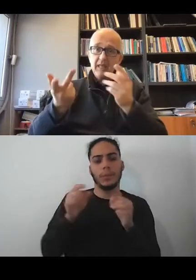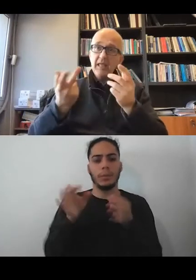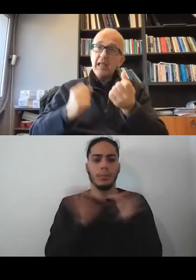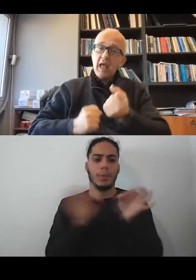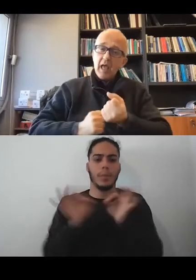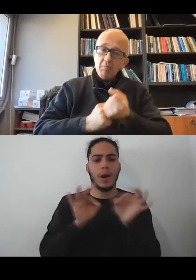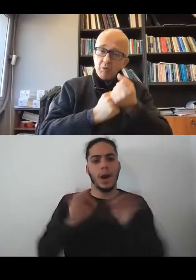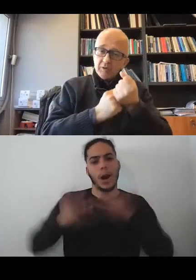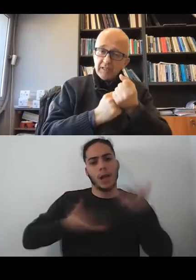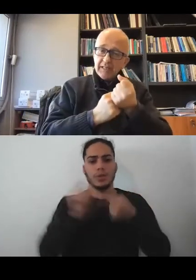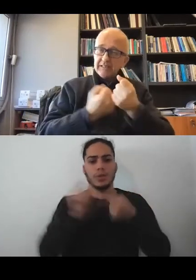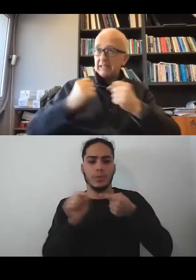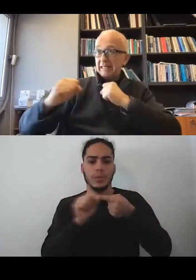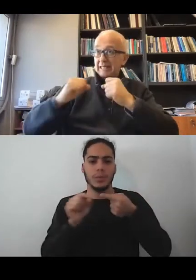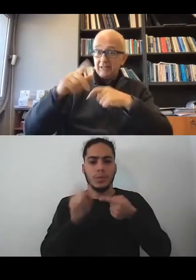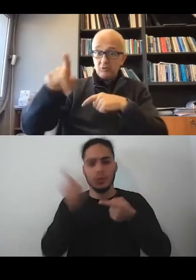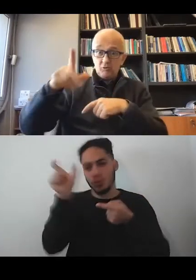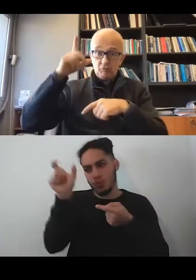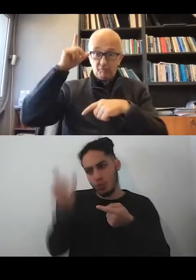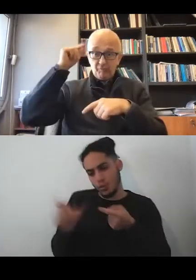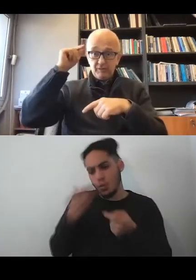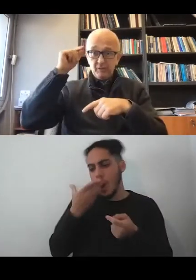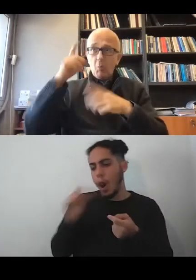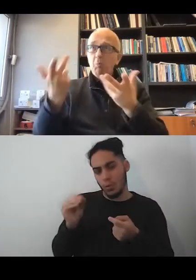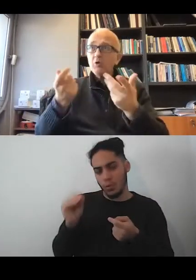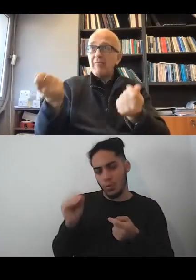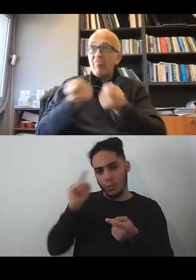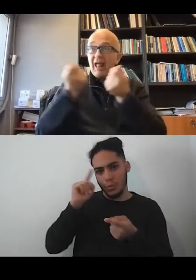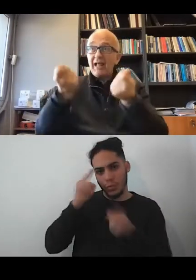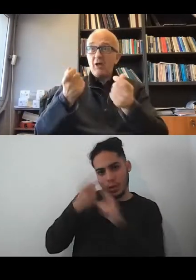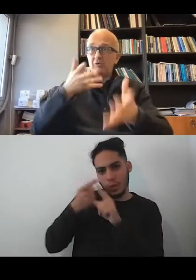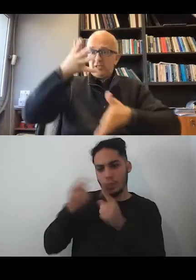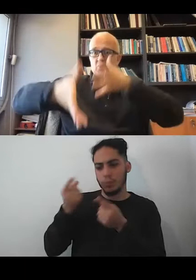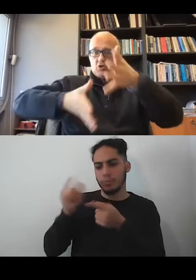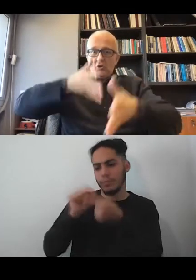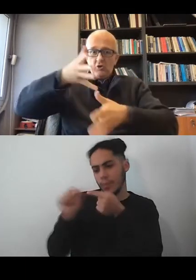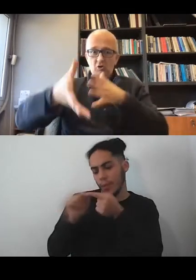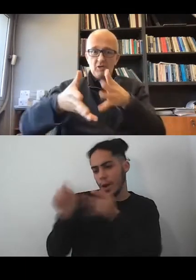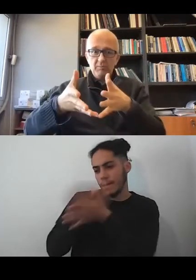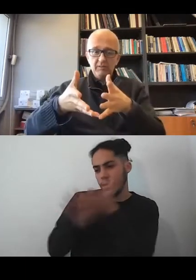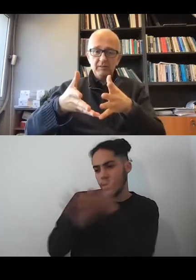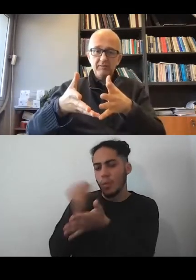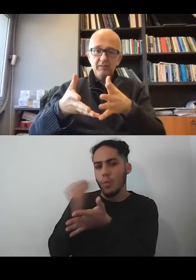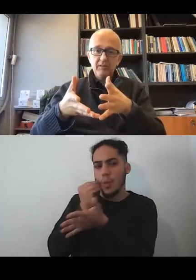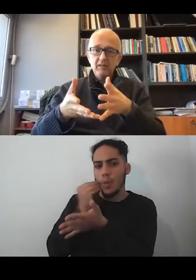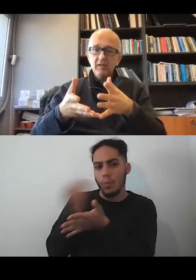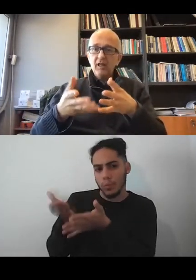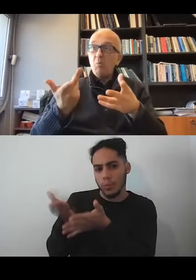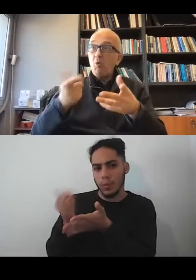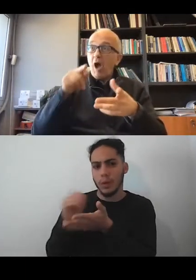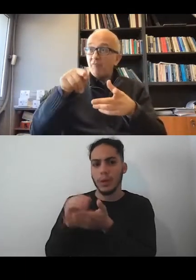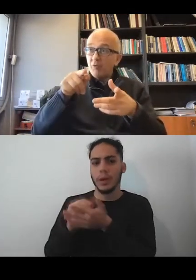for the execution of the signing using a specifically designed